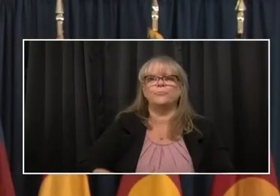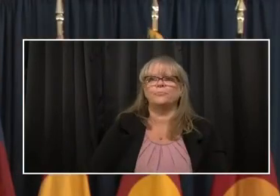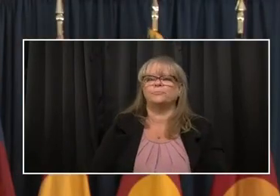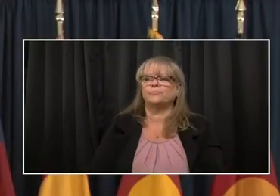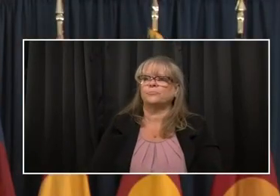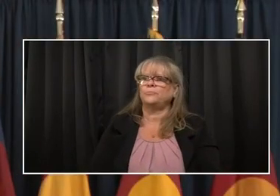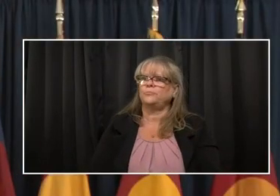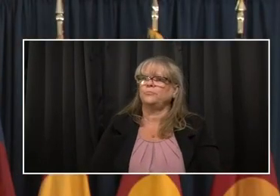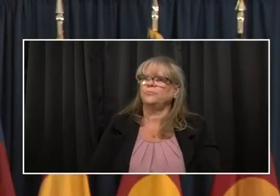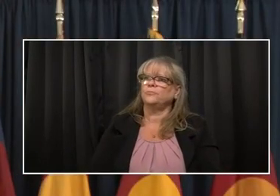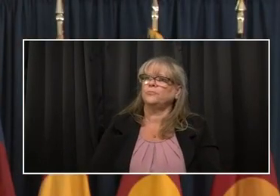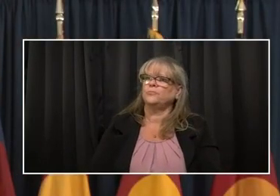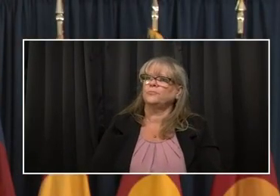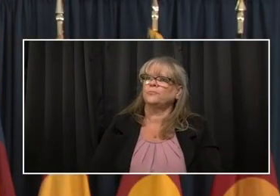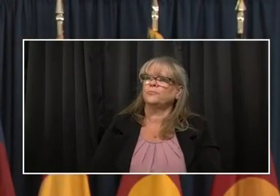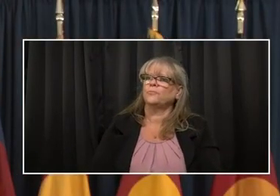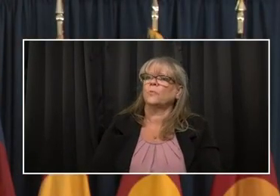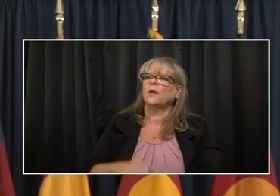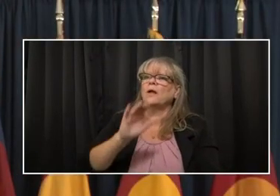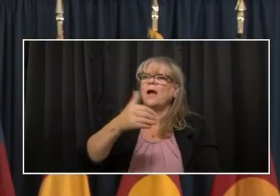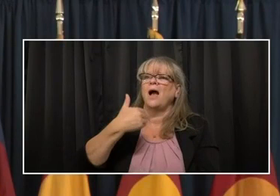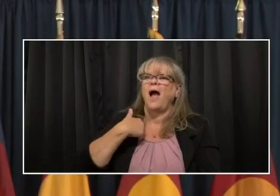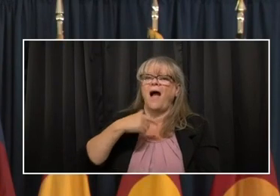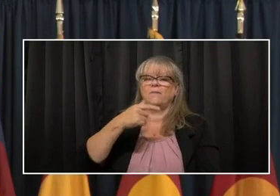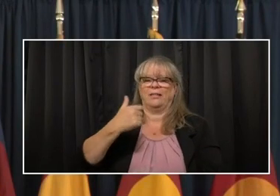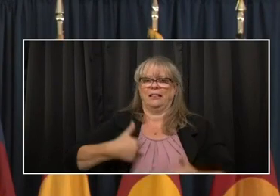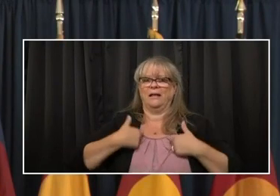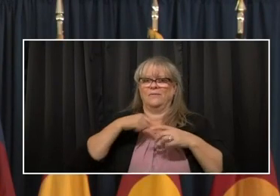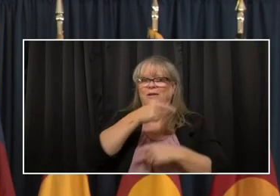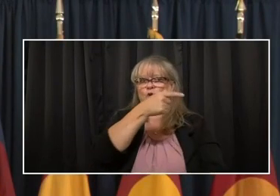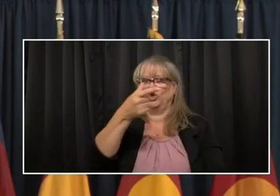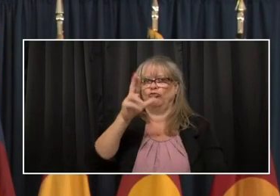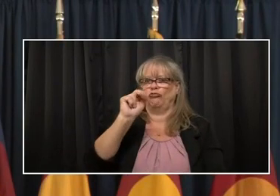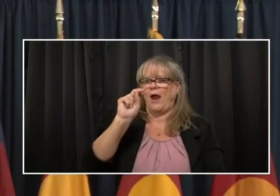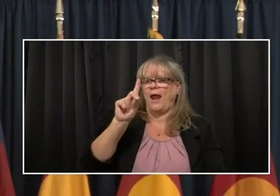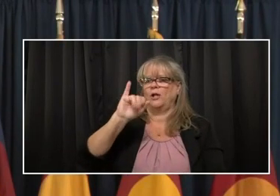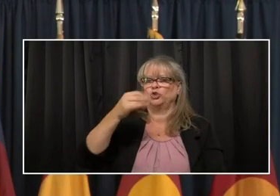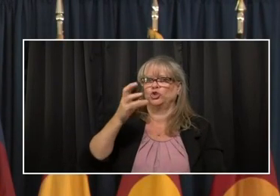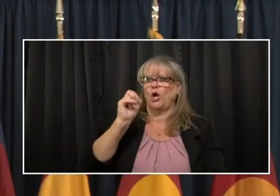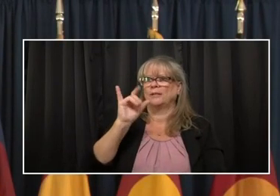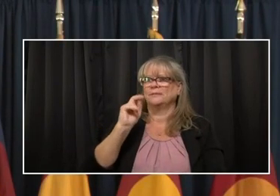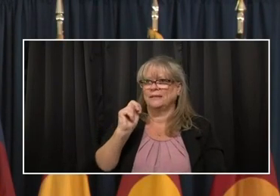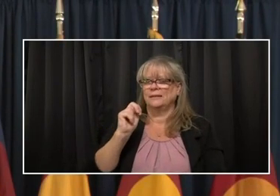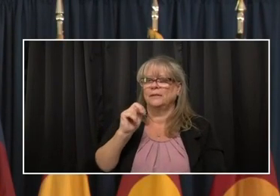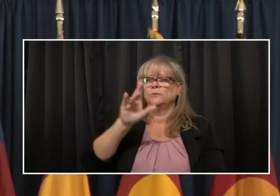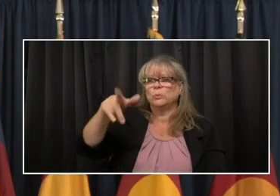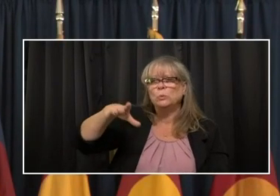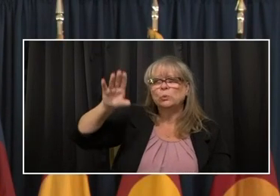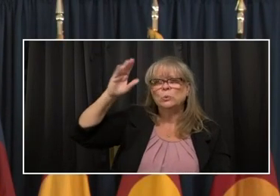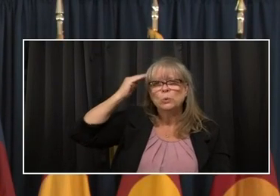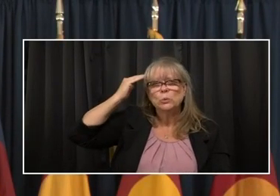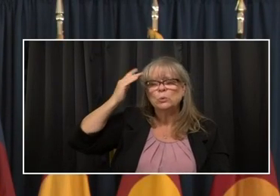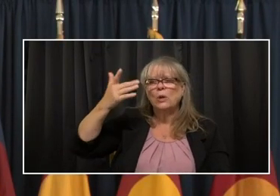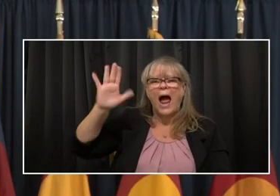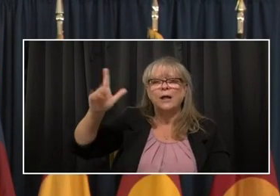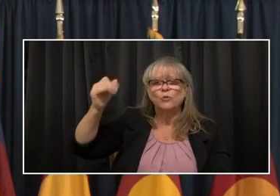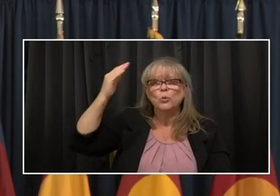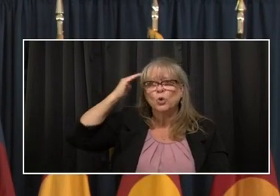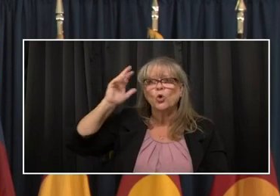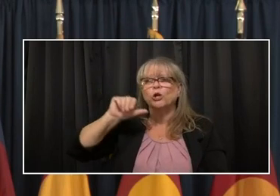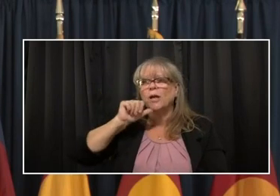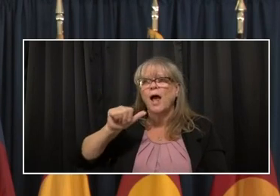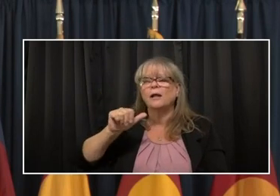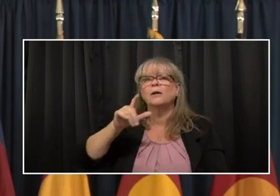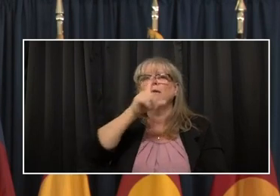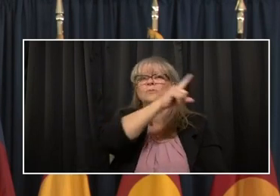Governor Charles Ashby from the Grand Junction Daily Sentinel. So as you may or may not know, Colorado Mesa University students came back to school